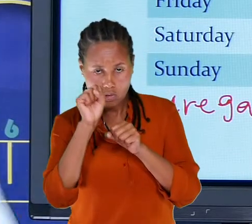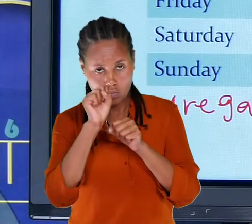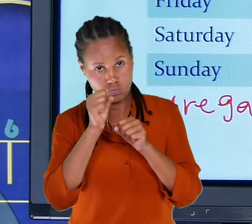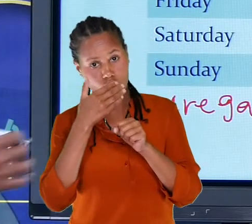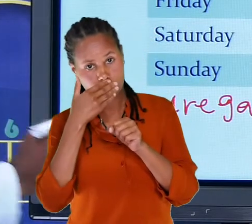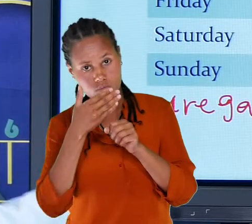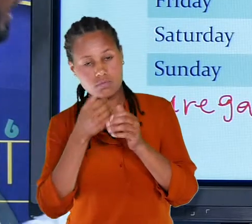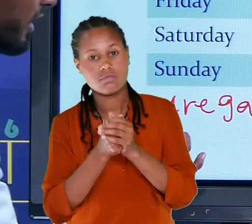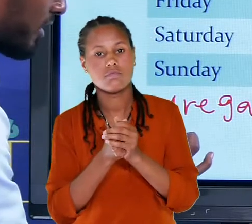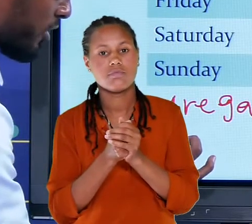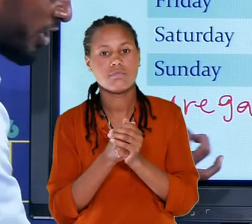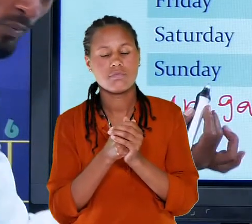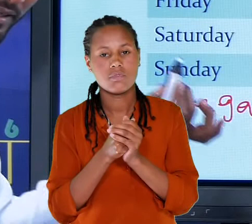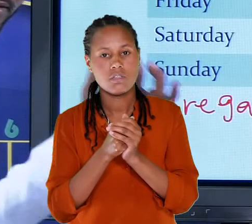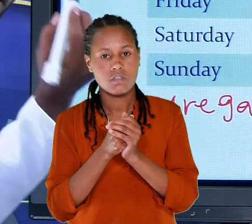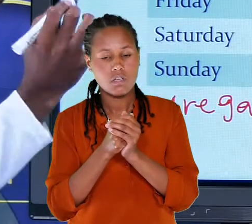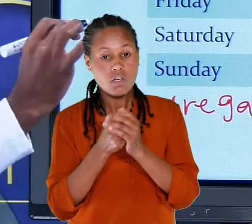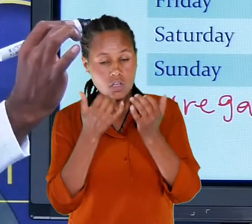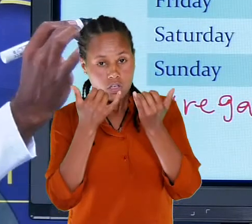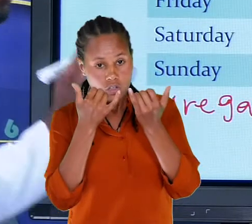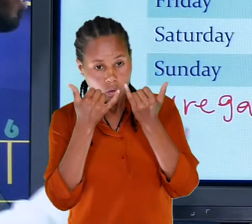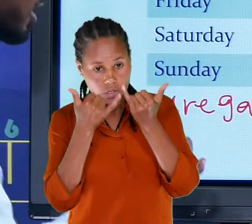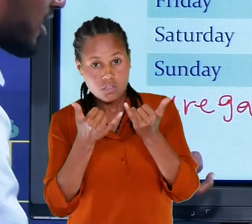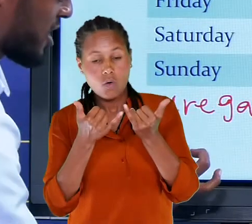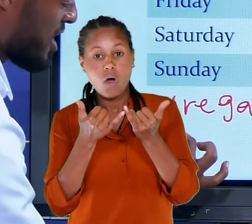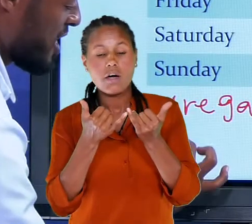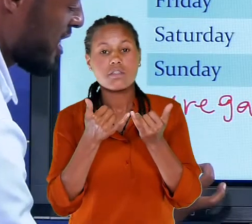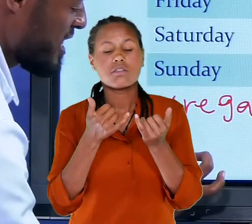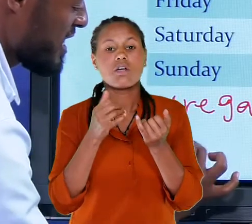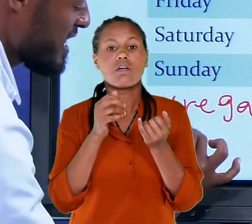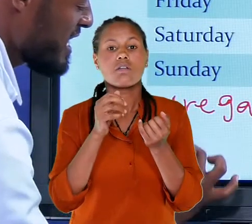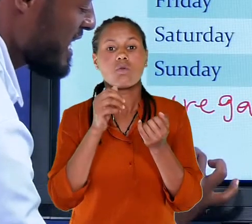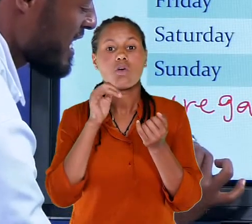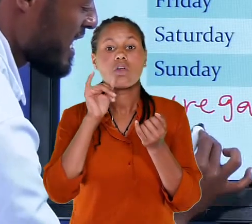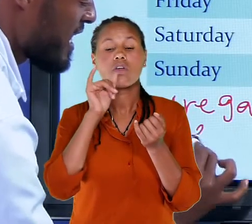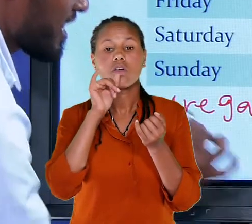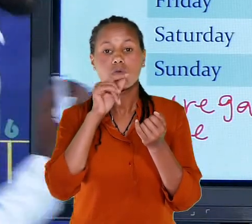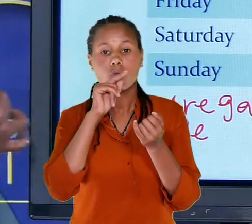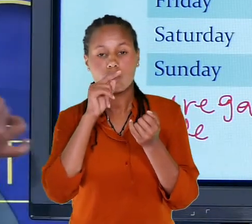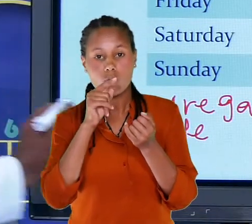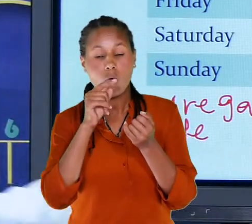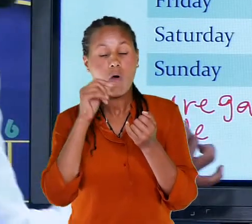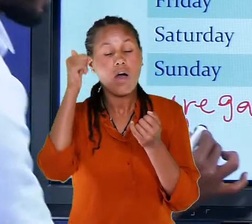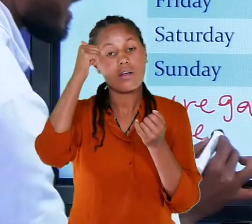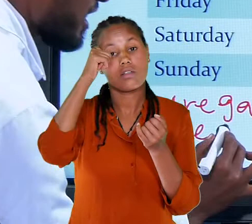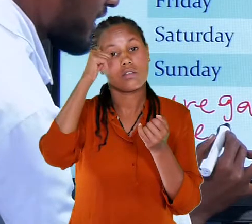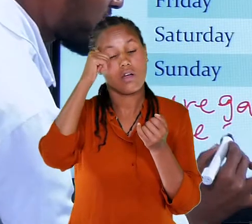Good. Now we can say he